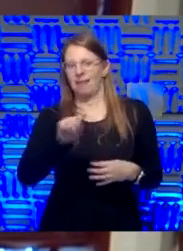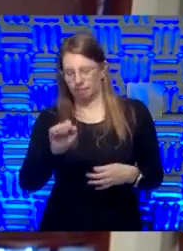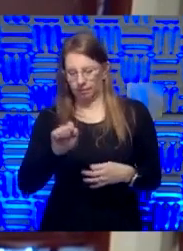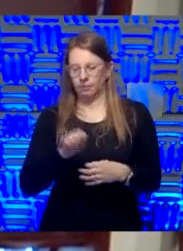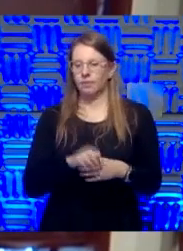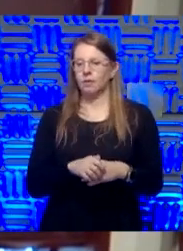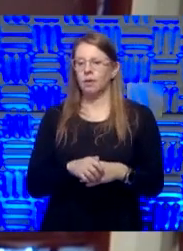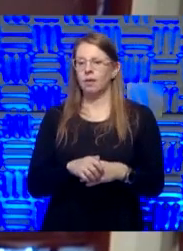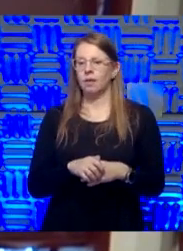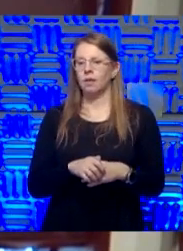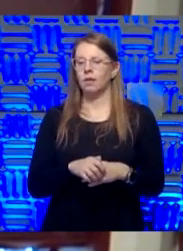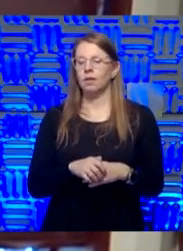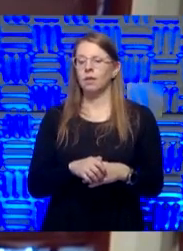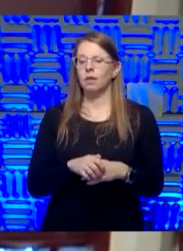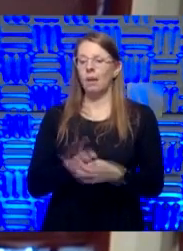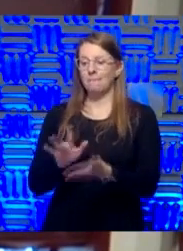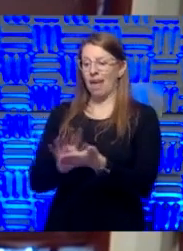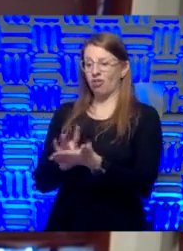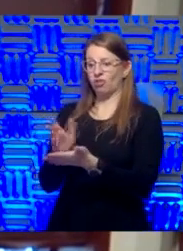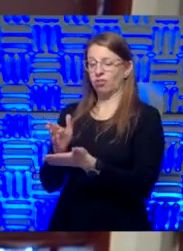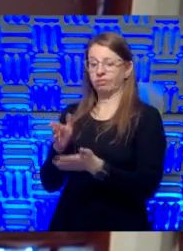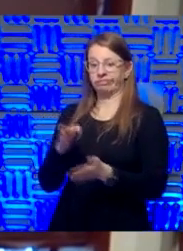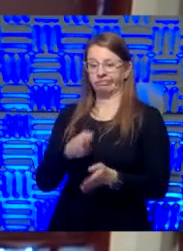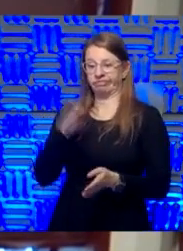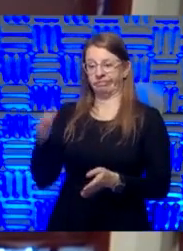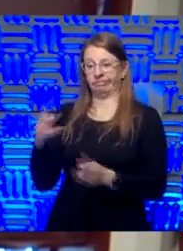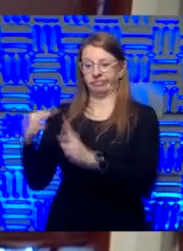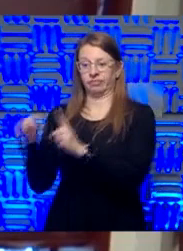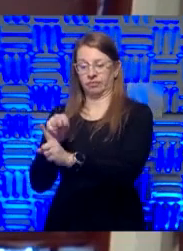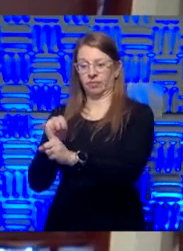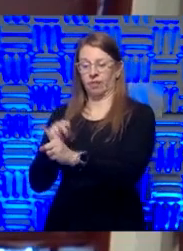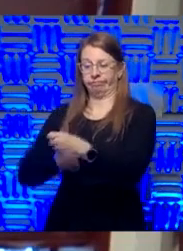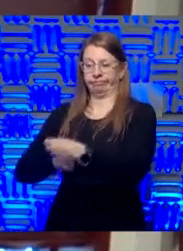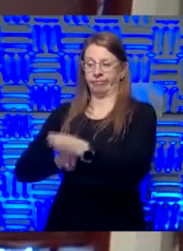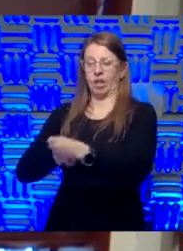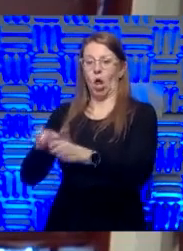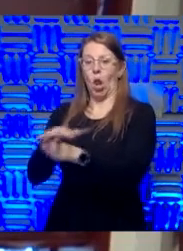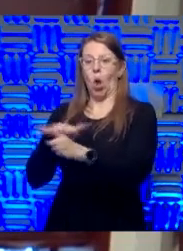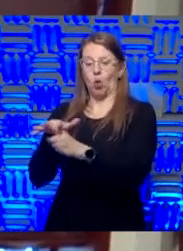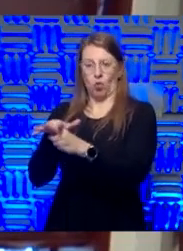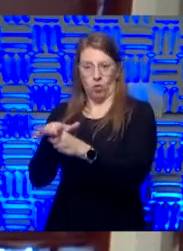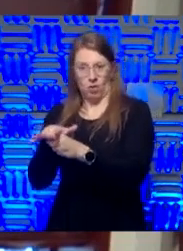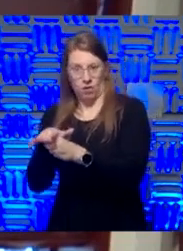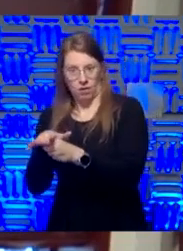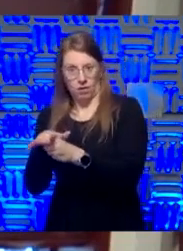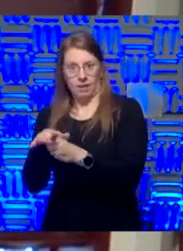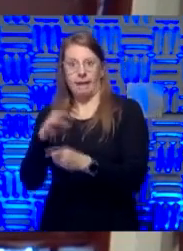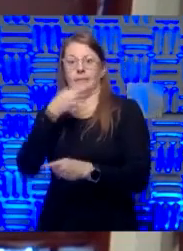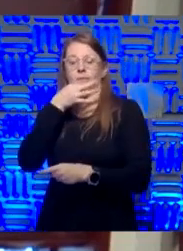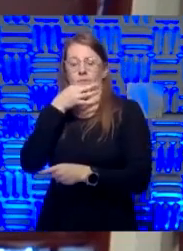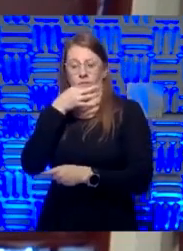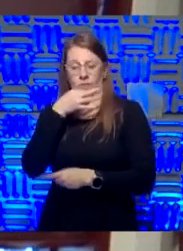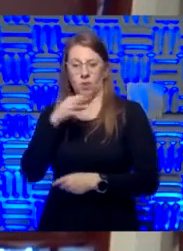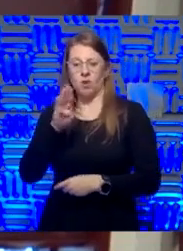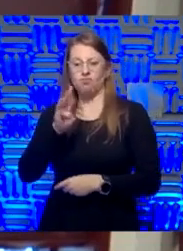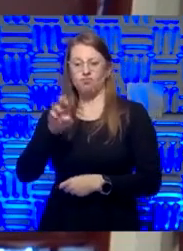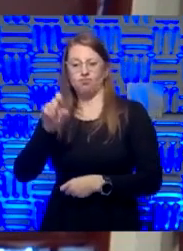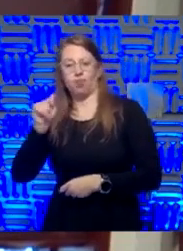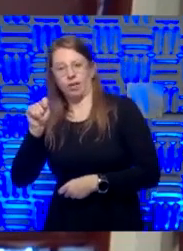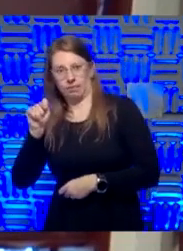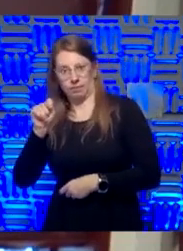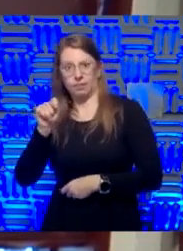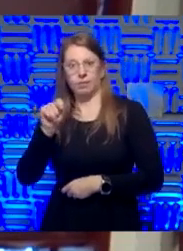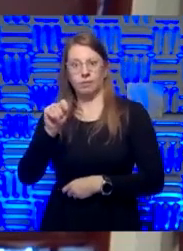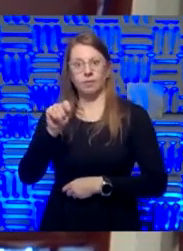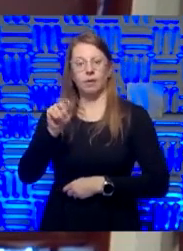a significant amount on our local expert, which is Brent Unruh, who is one of our staff members, who's a certified